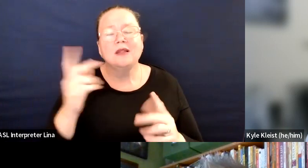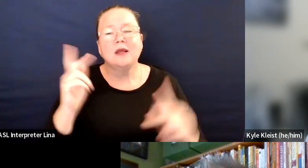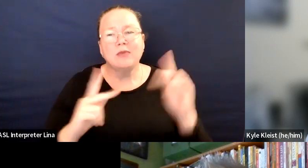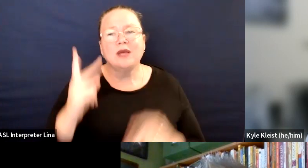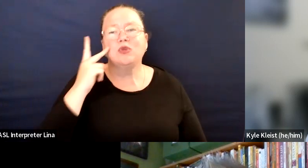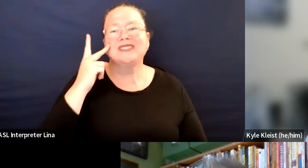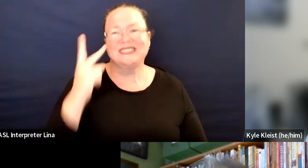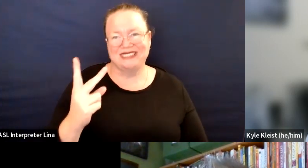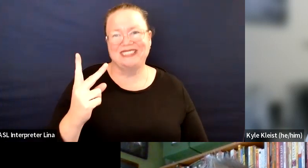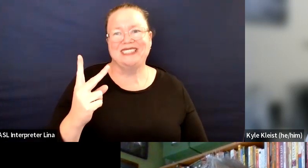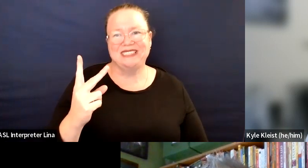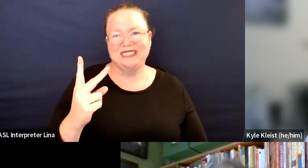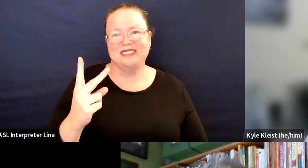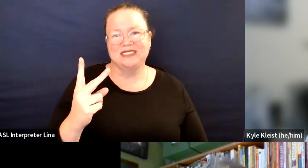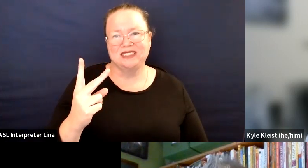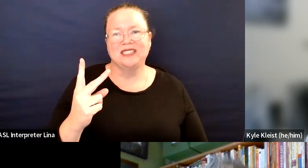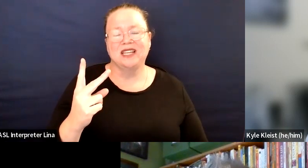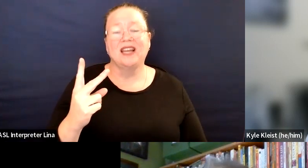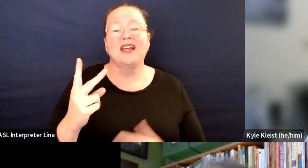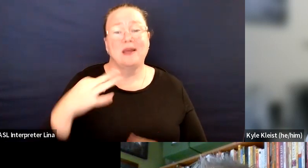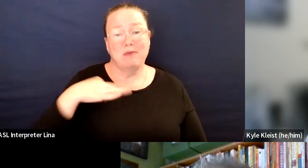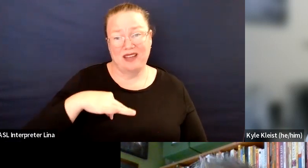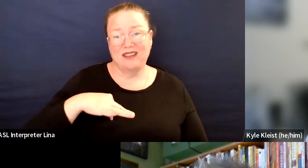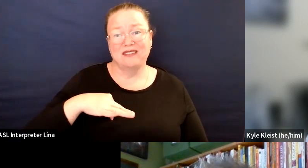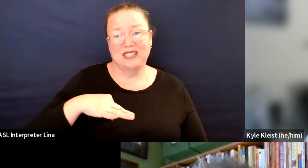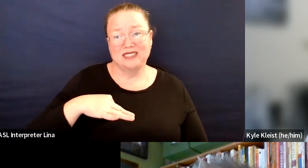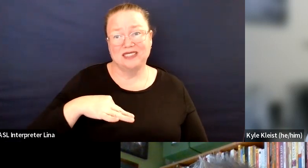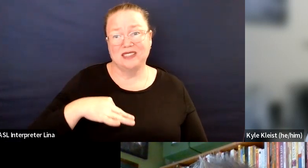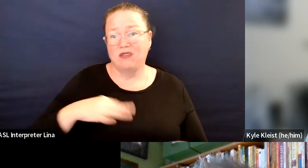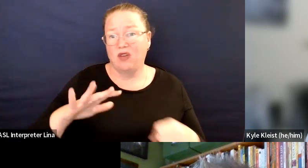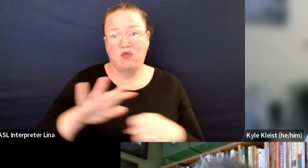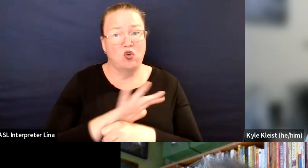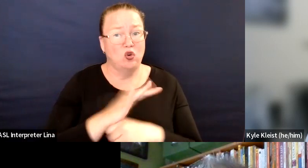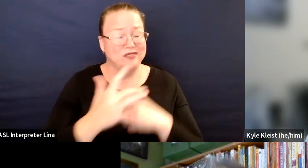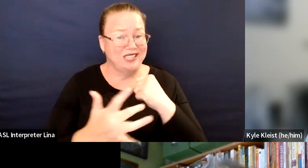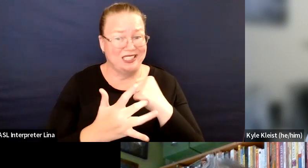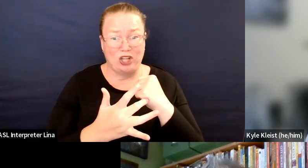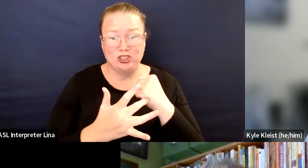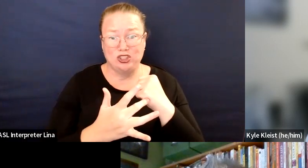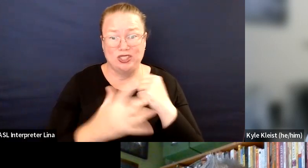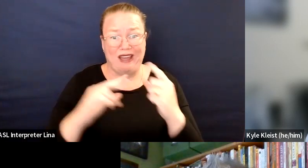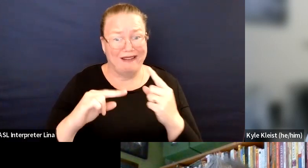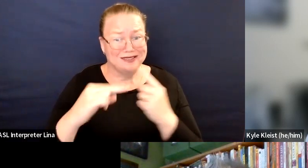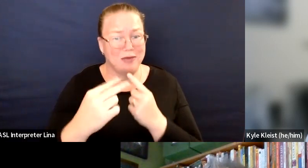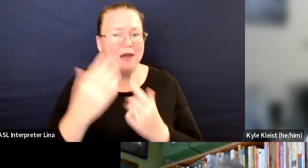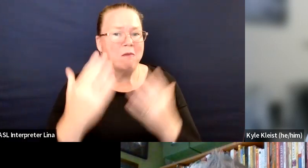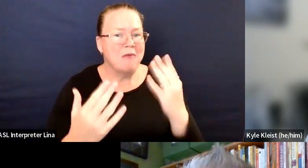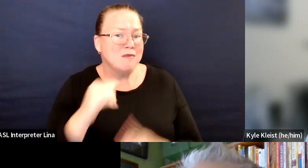seen the benefits of the whole technology aspect, and maybe the